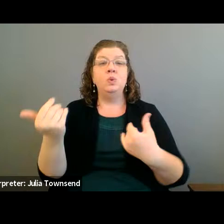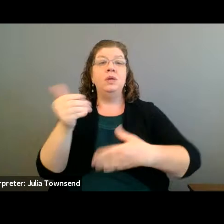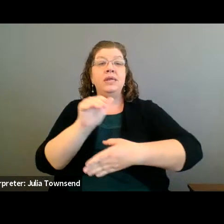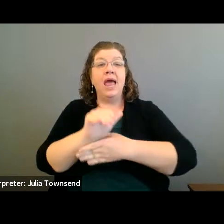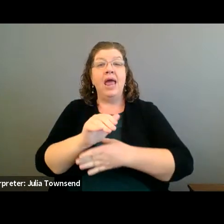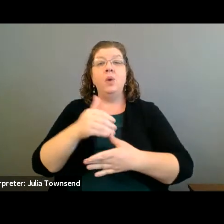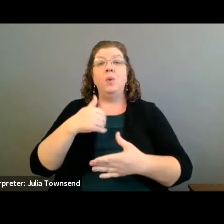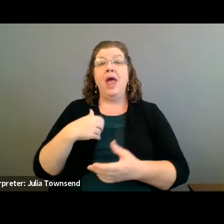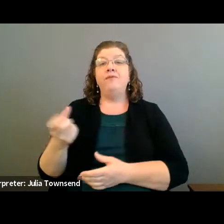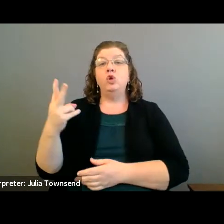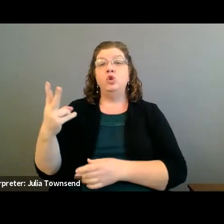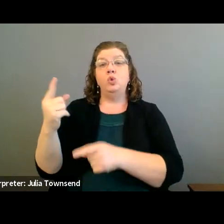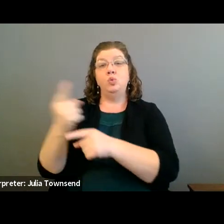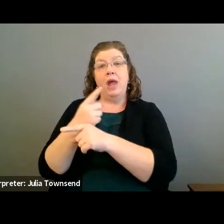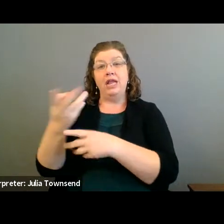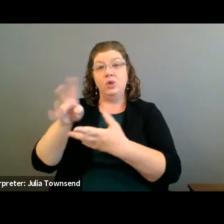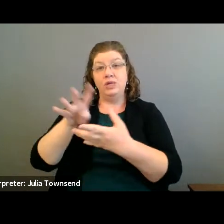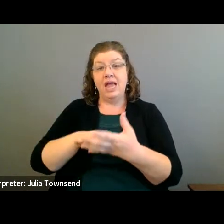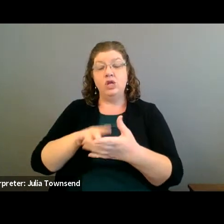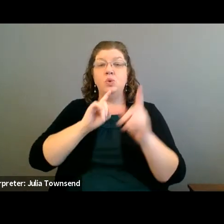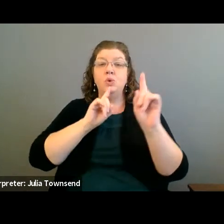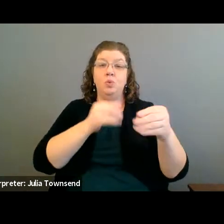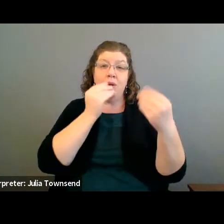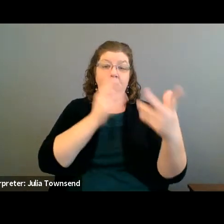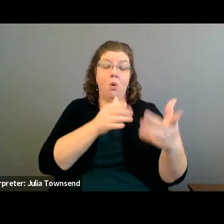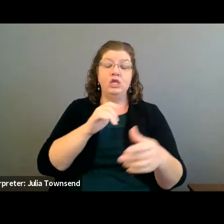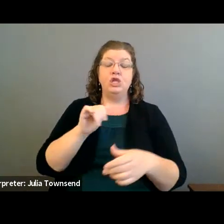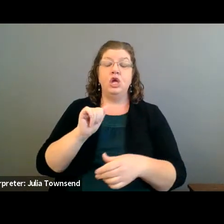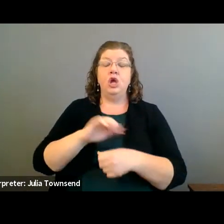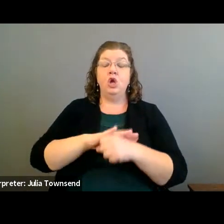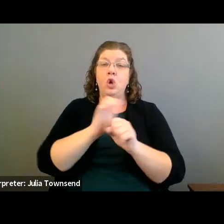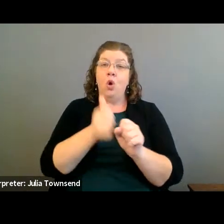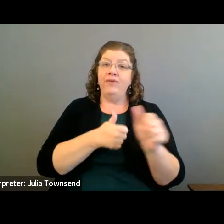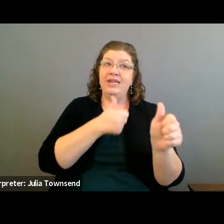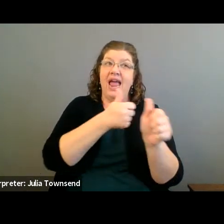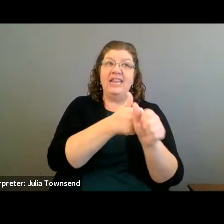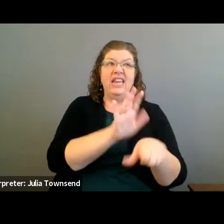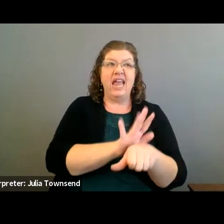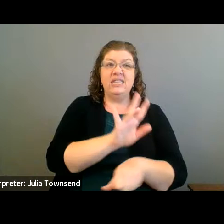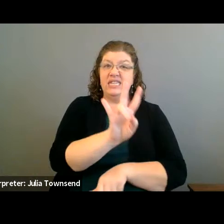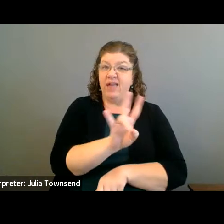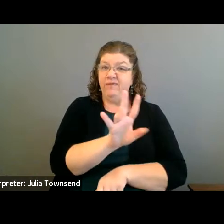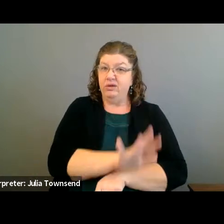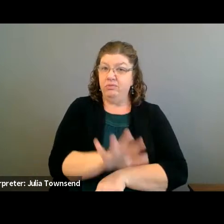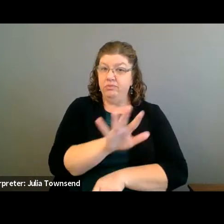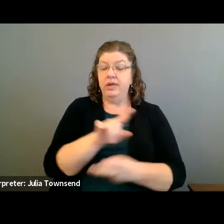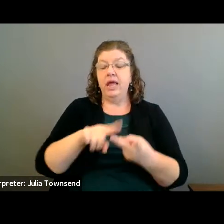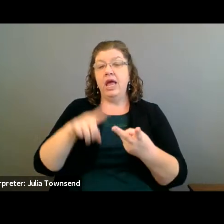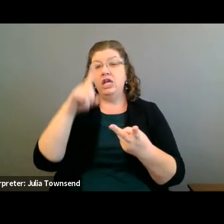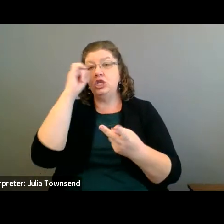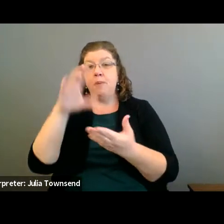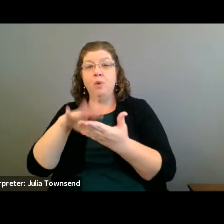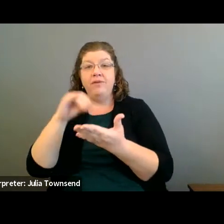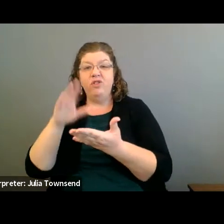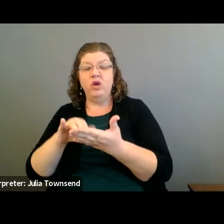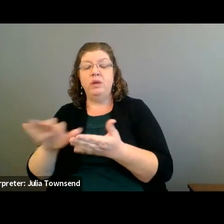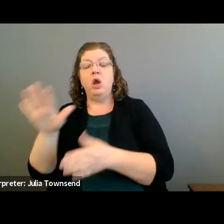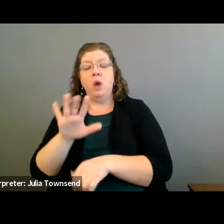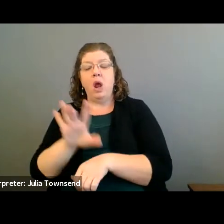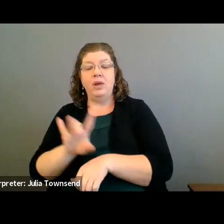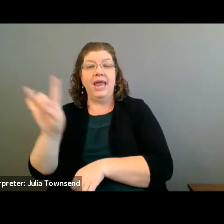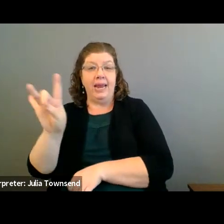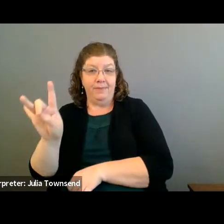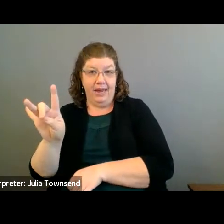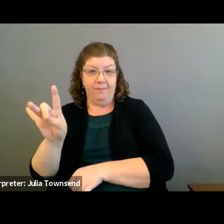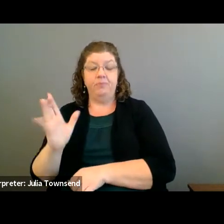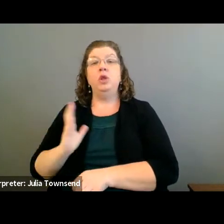our 2 regularly scheduled reports, COVID-19 at around 7 and the Summer of Learning at 8 p.m. And the